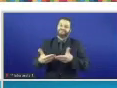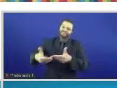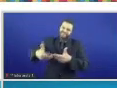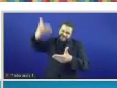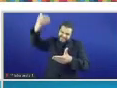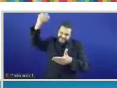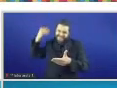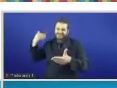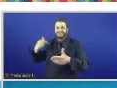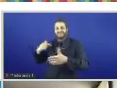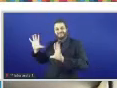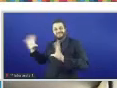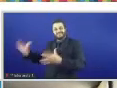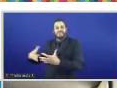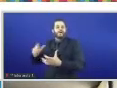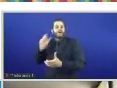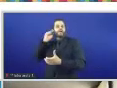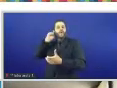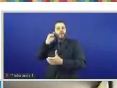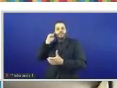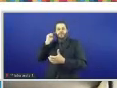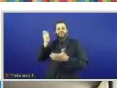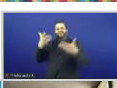to every girl, every woman